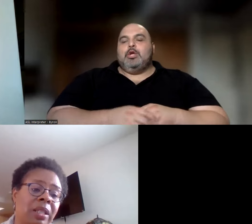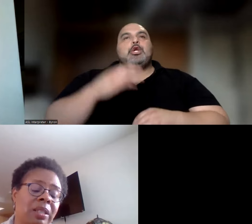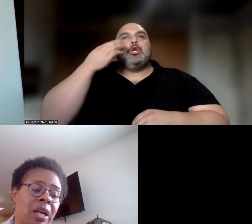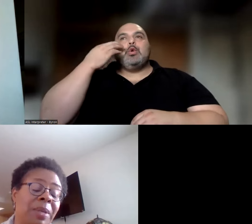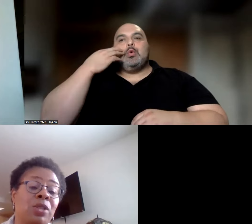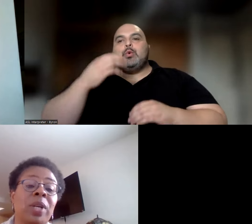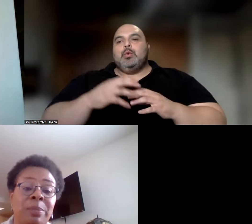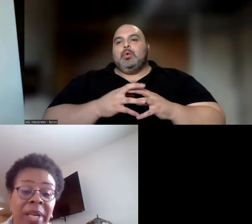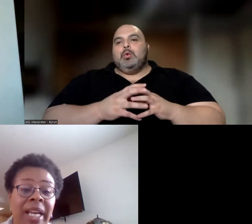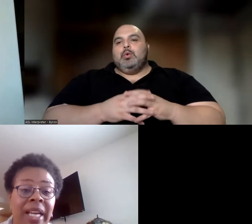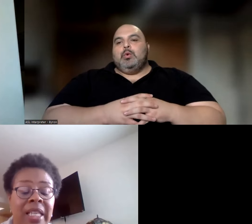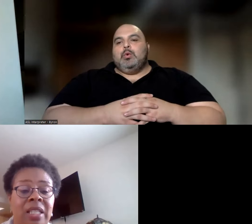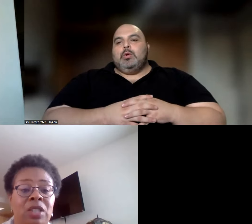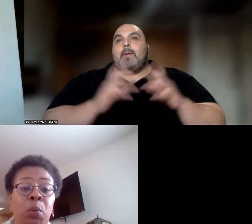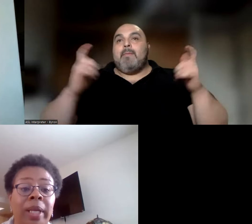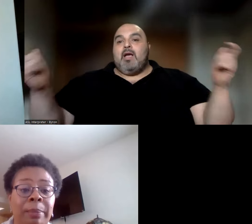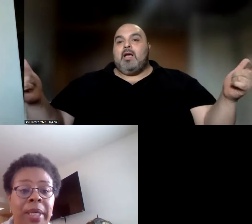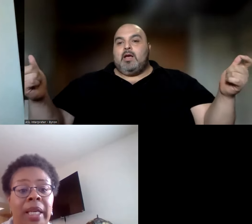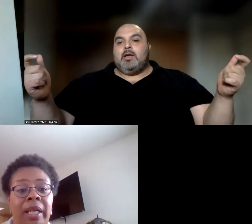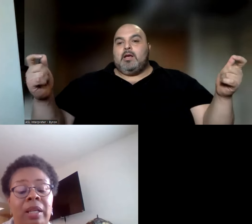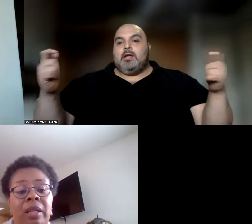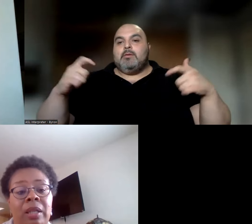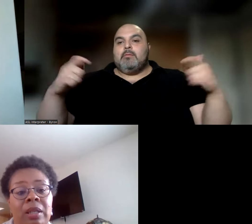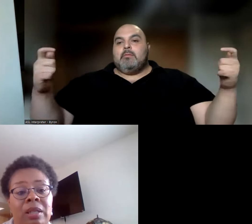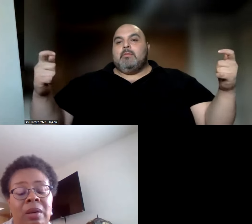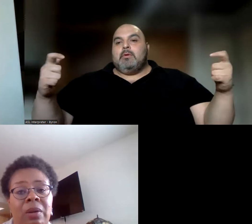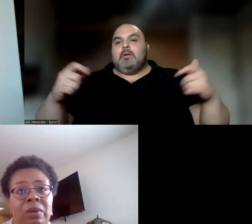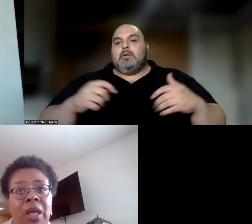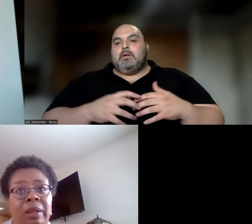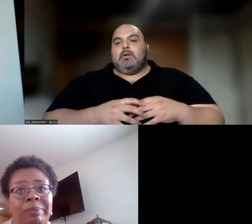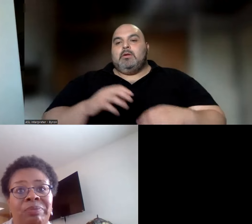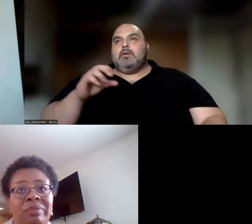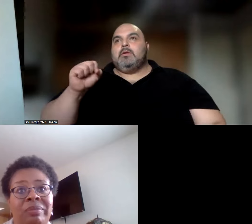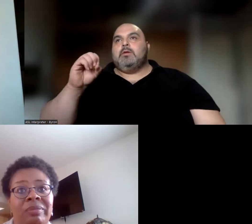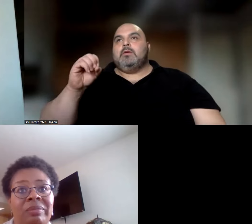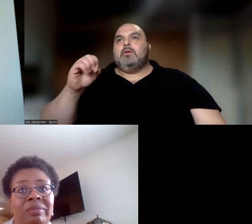It's big. It's really big. So